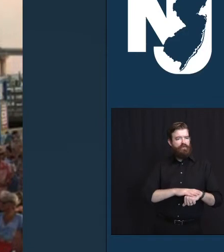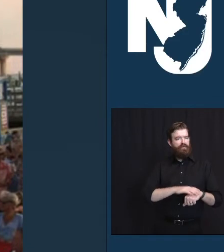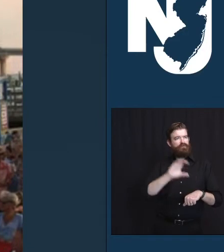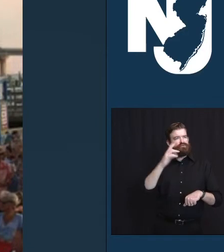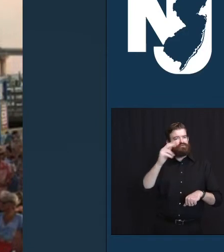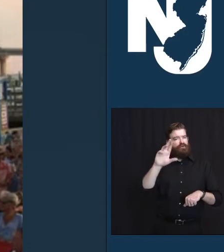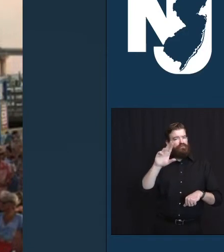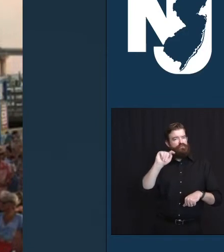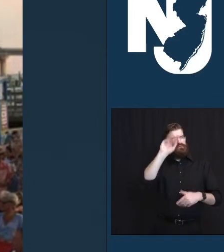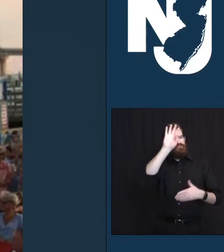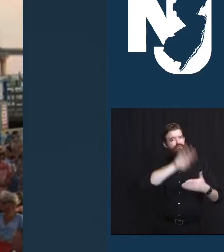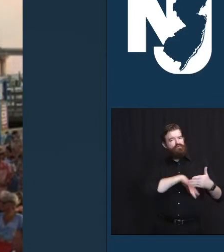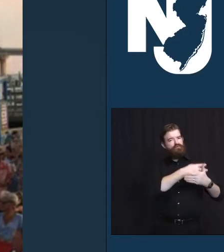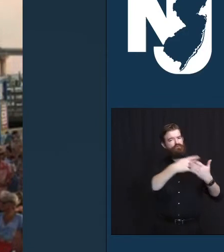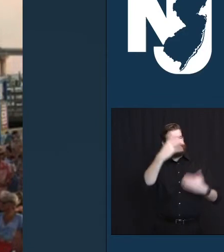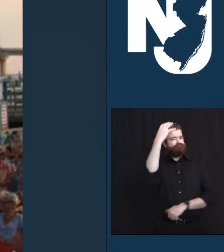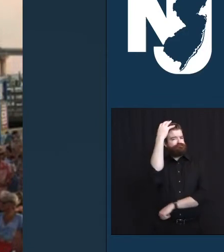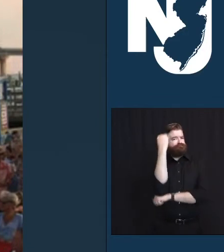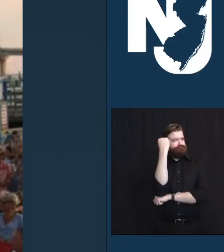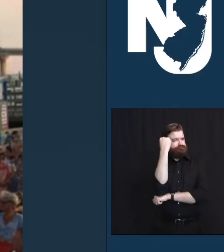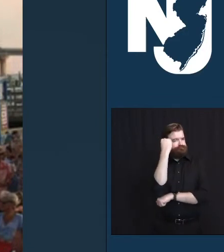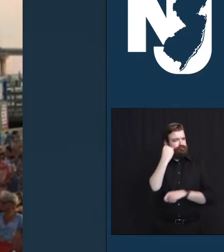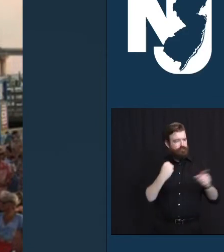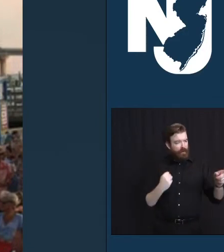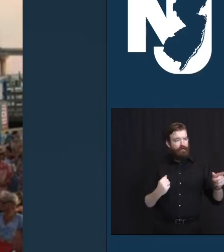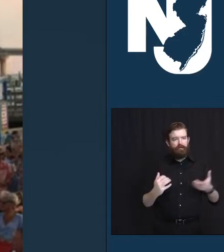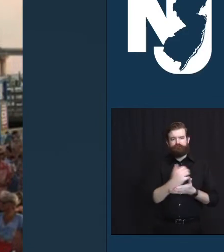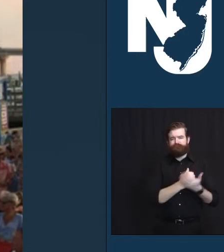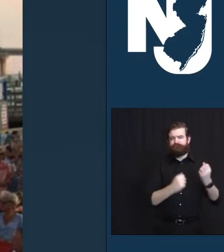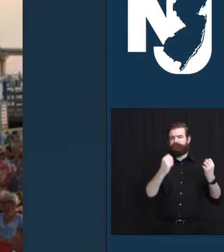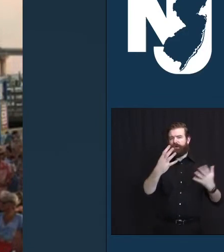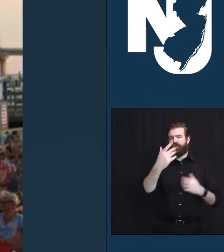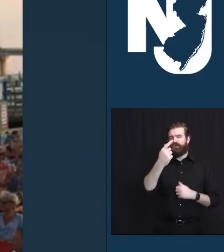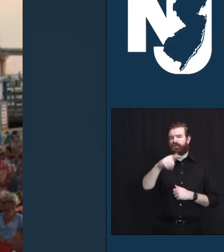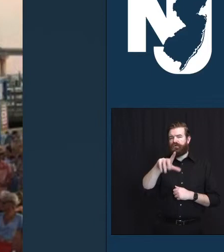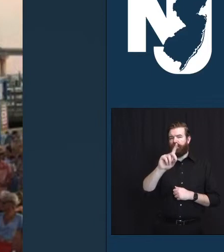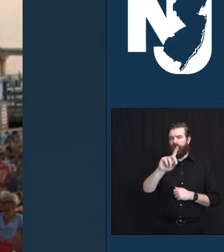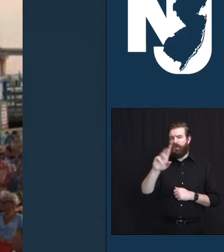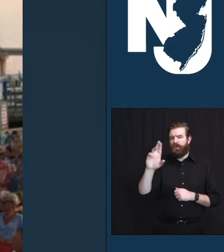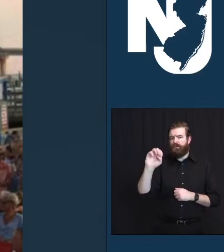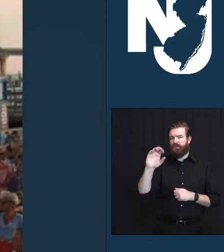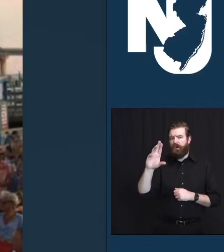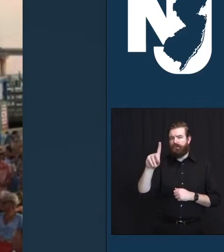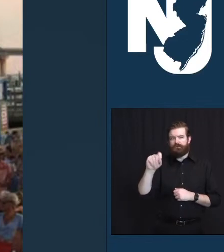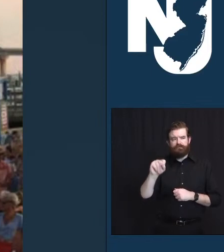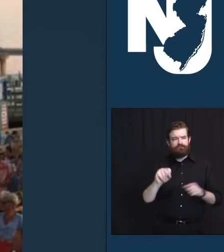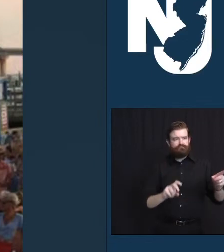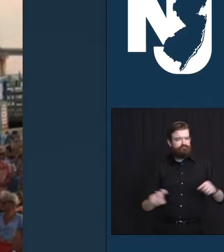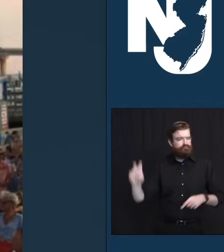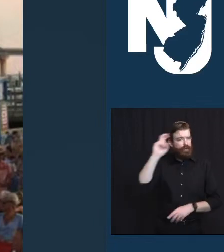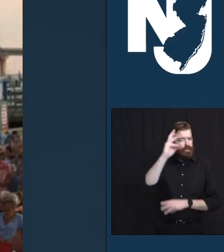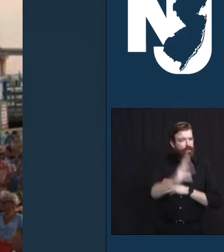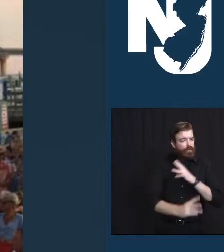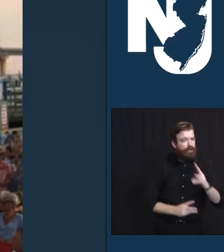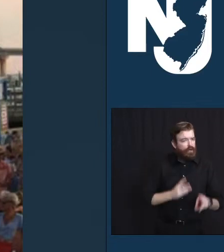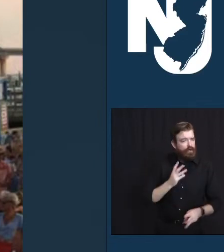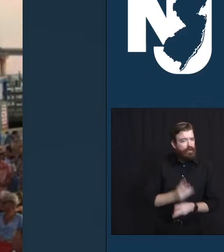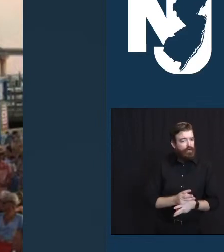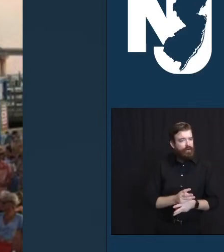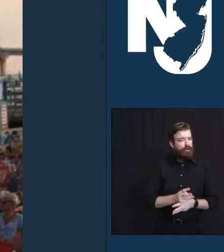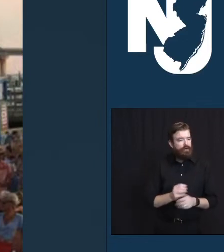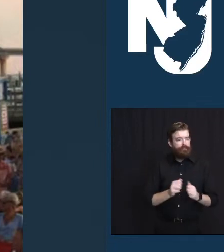eventually become multiple gold records. He performed around the world with numerous other musicians and groups throughout his career, including a member